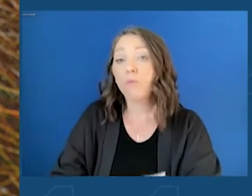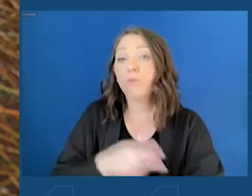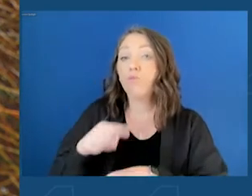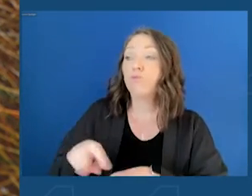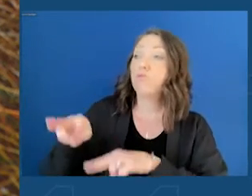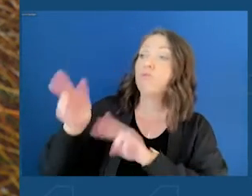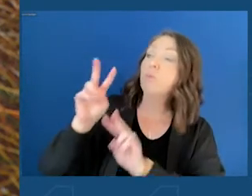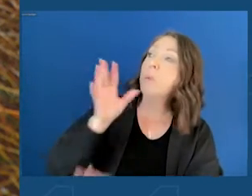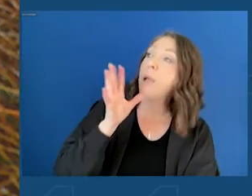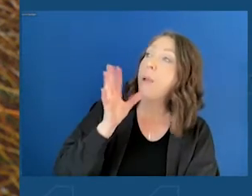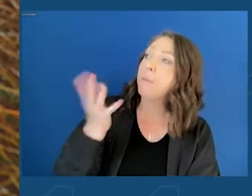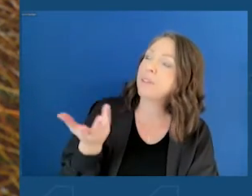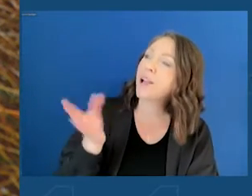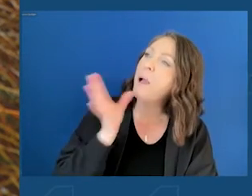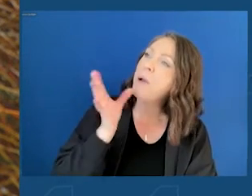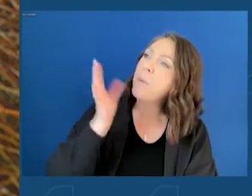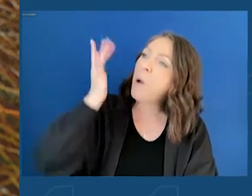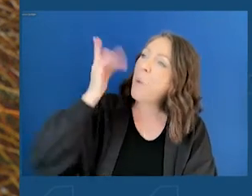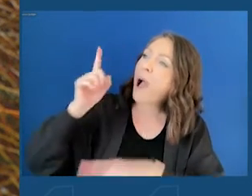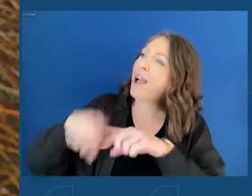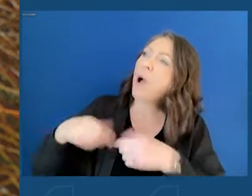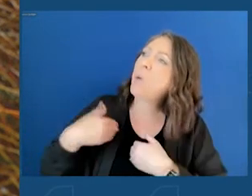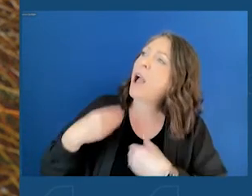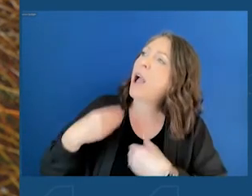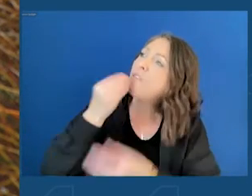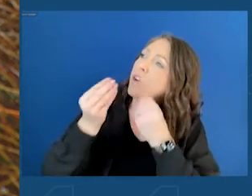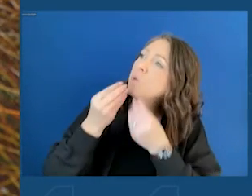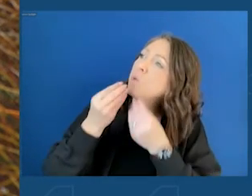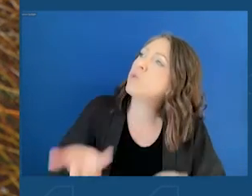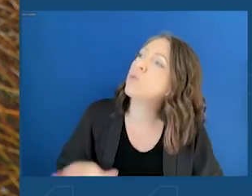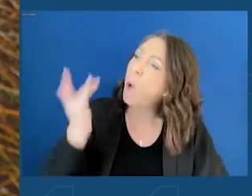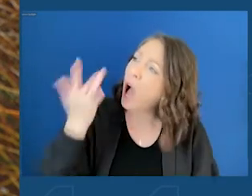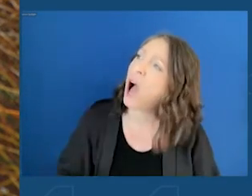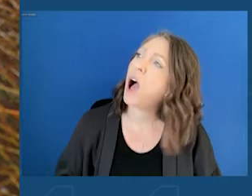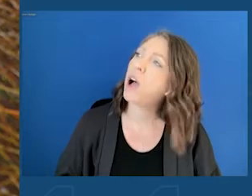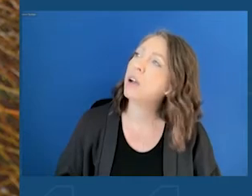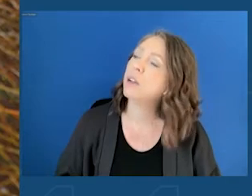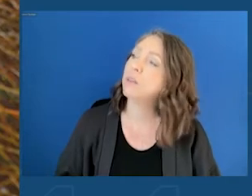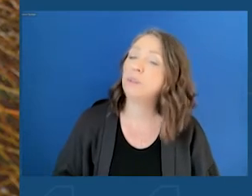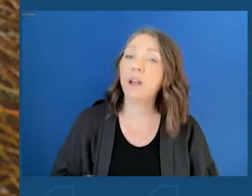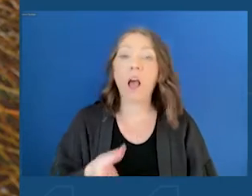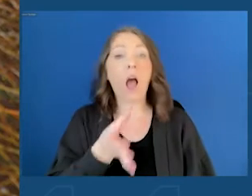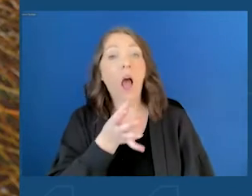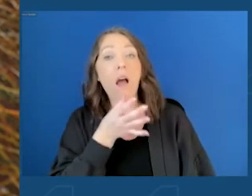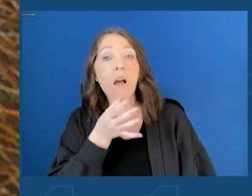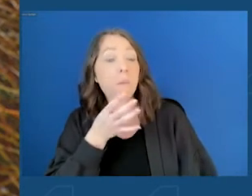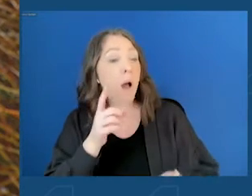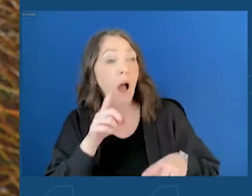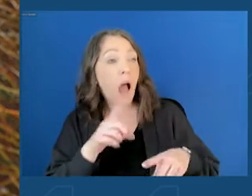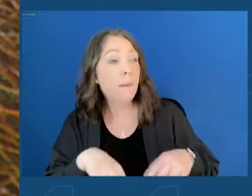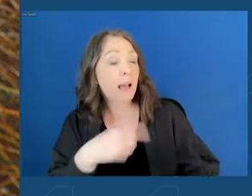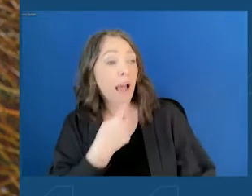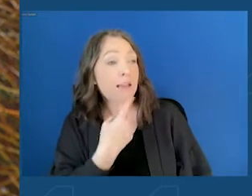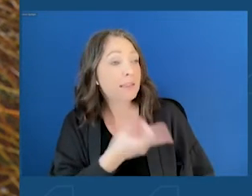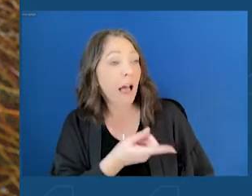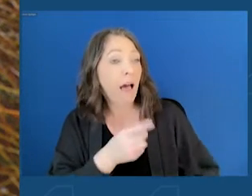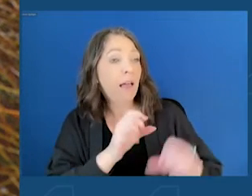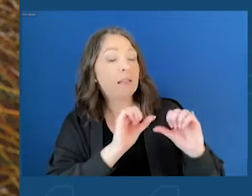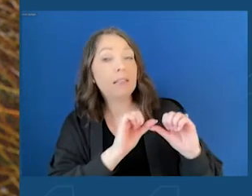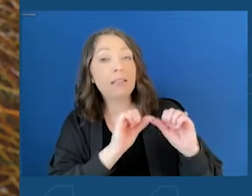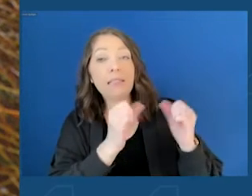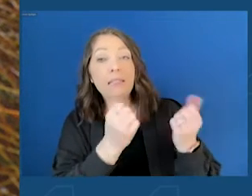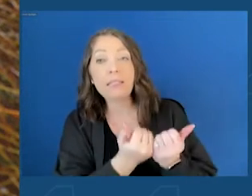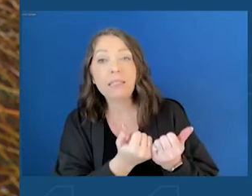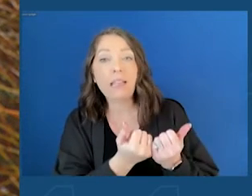saying, "Mommy, why can't we have food on the table?" And the mom can't say that society has designated